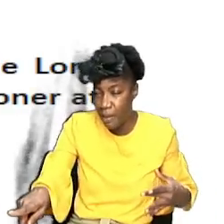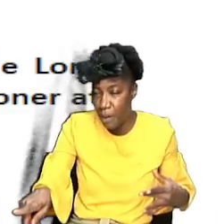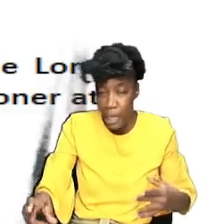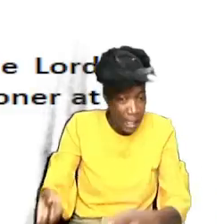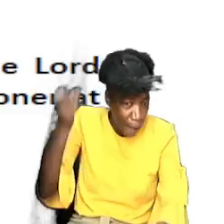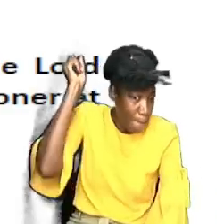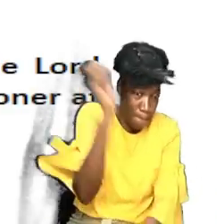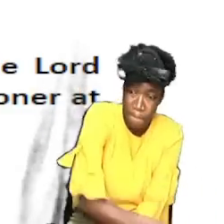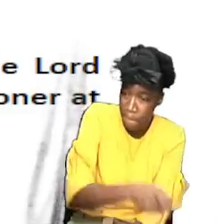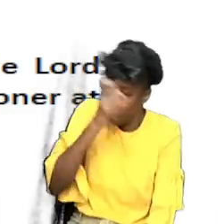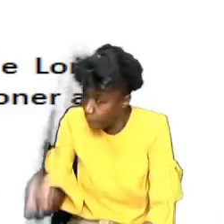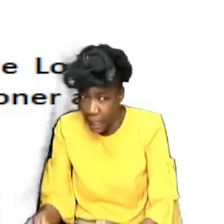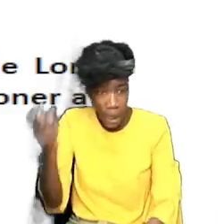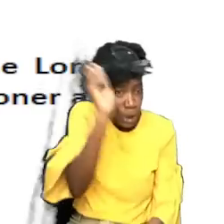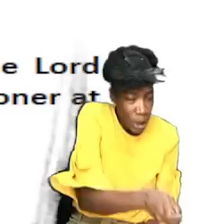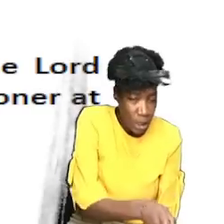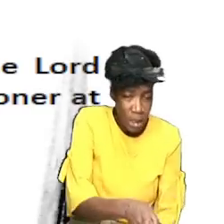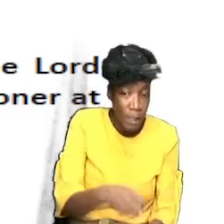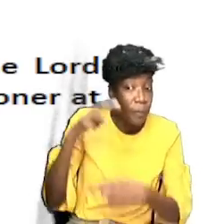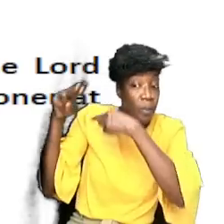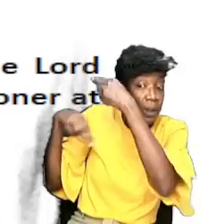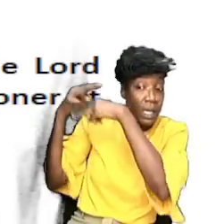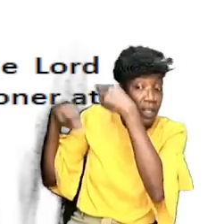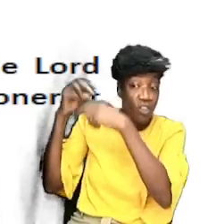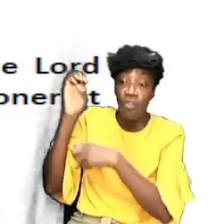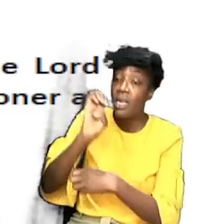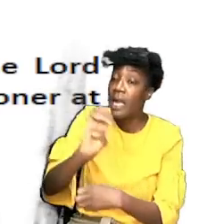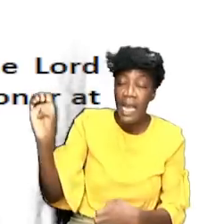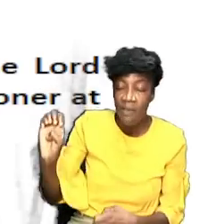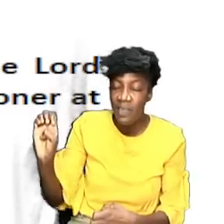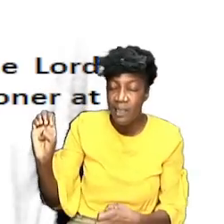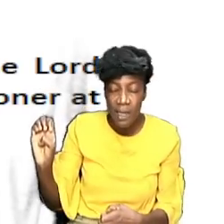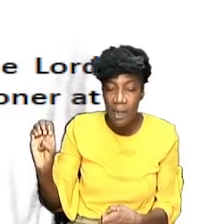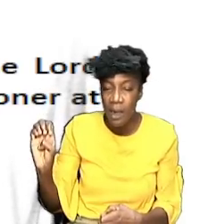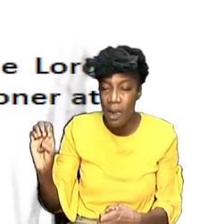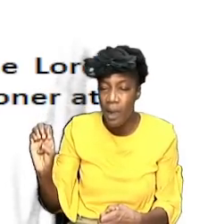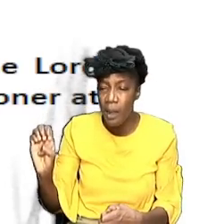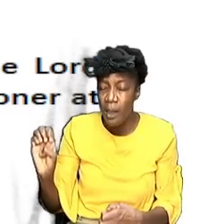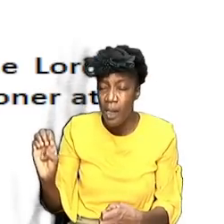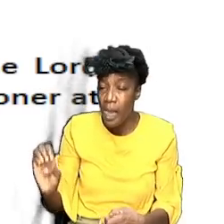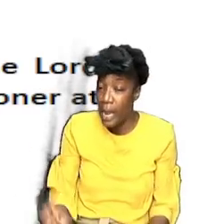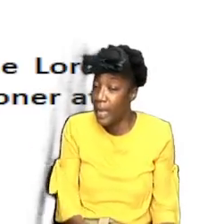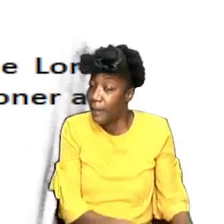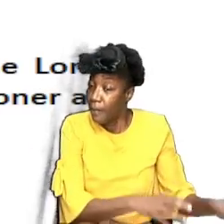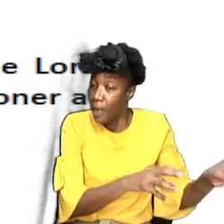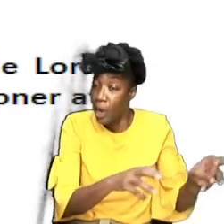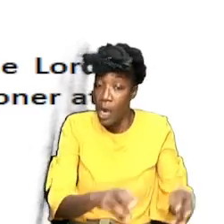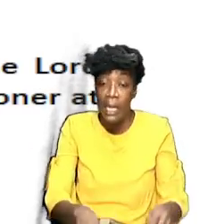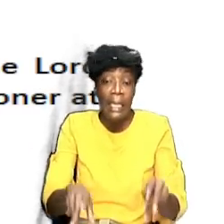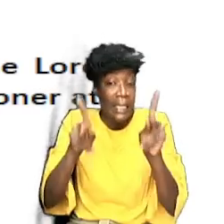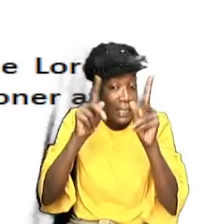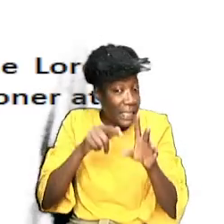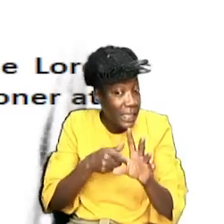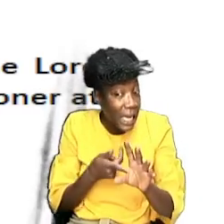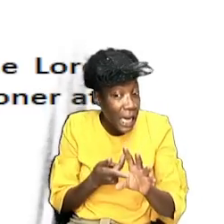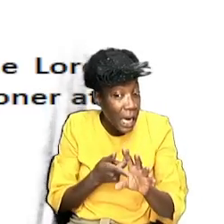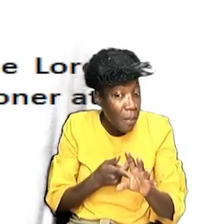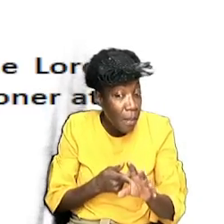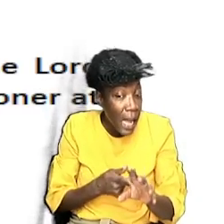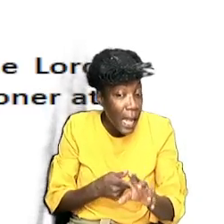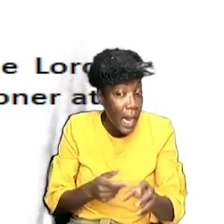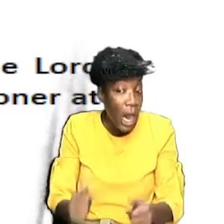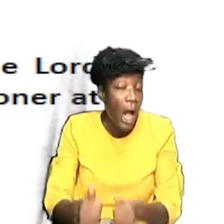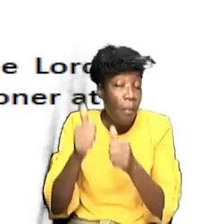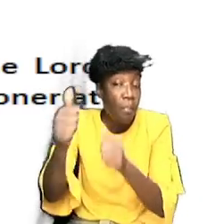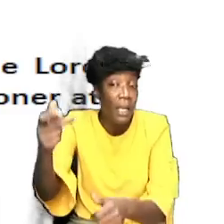So the history of Ephesus, of the church, that it was established by the Apostle Paul. He spent a lot of years teaching